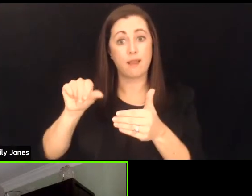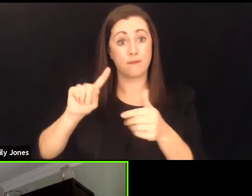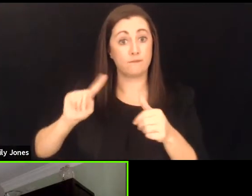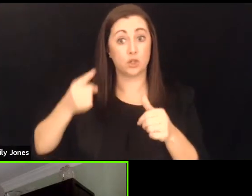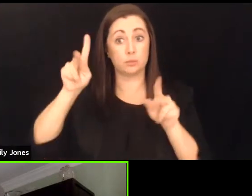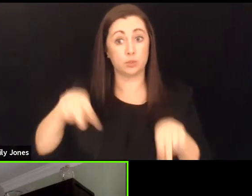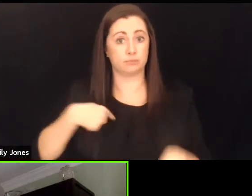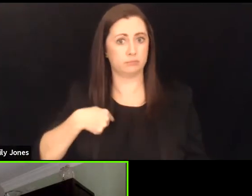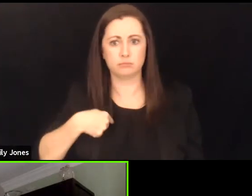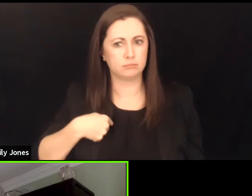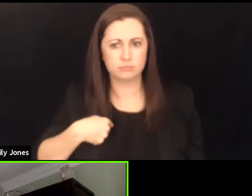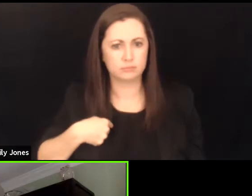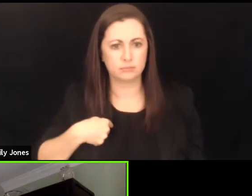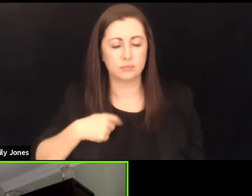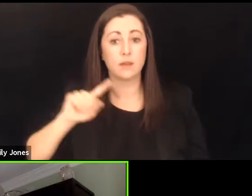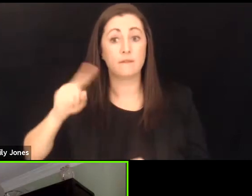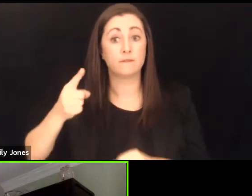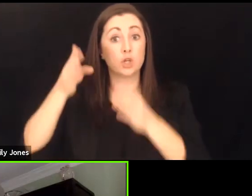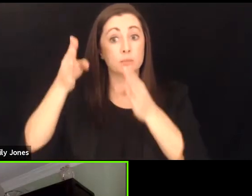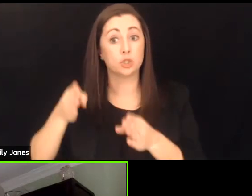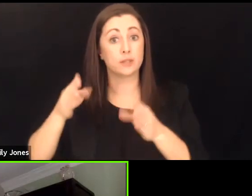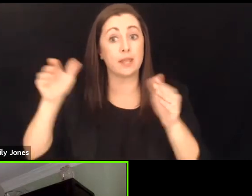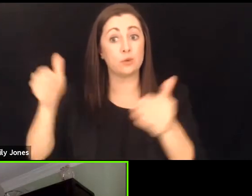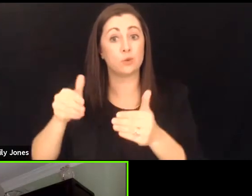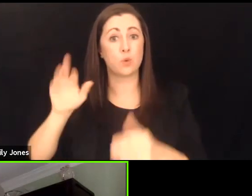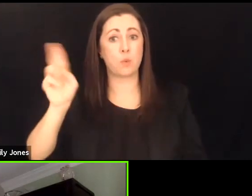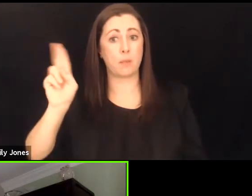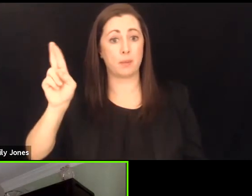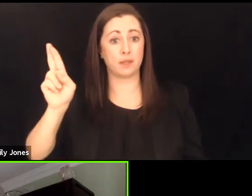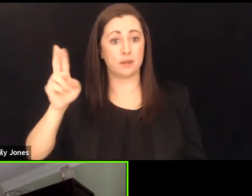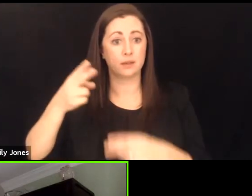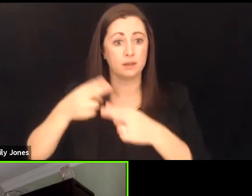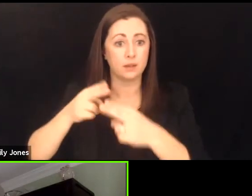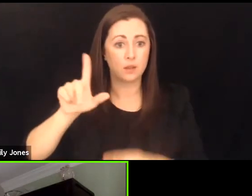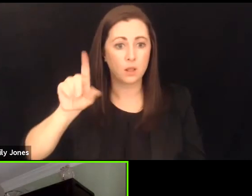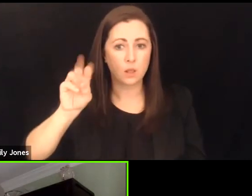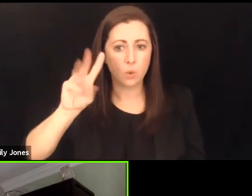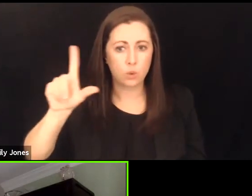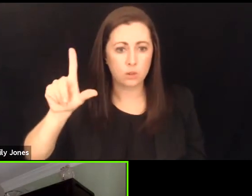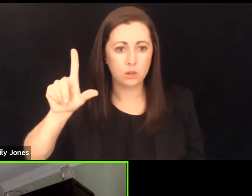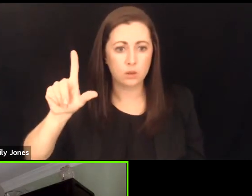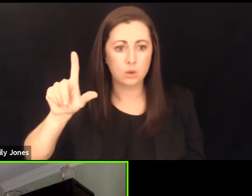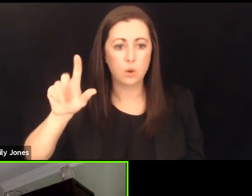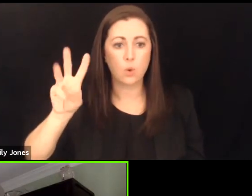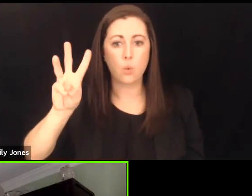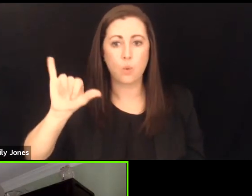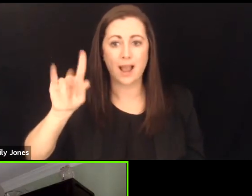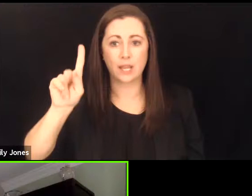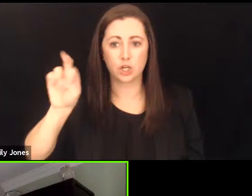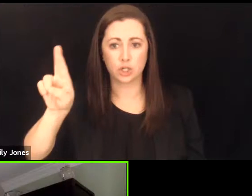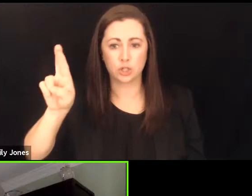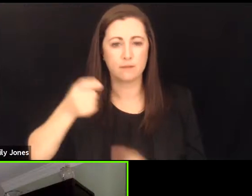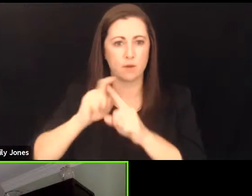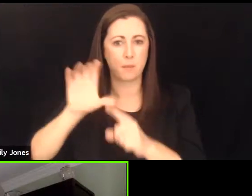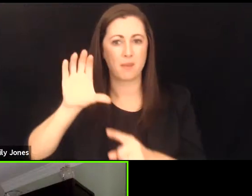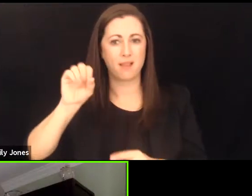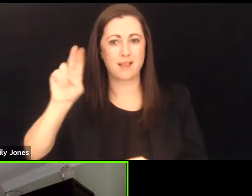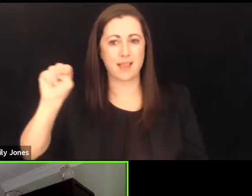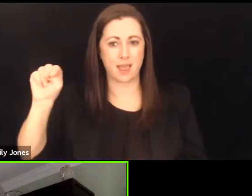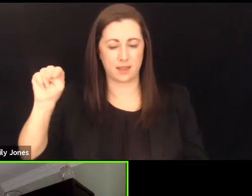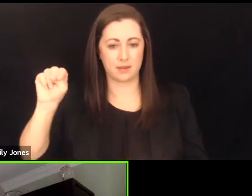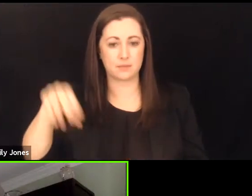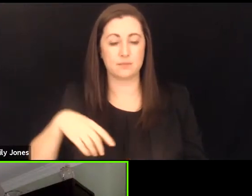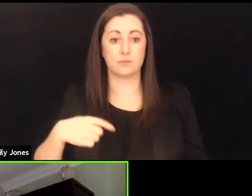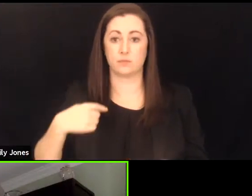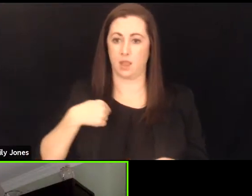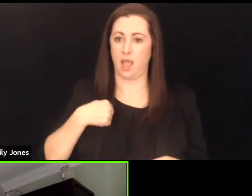The first person to introduce it was a Republican by the name of Lowell Weicker, Senator Lowell Weicker of Connecticut. Now, I was his